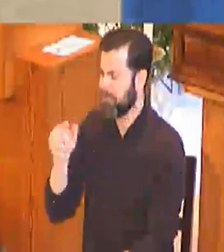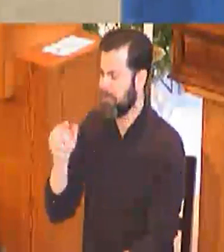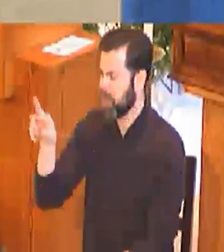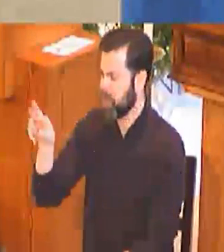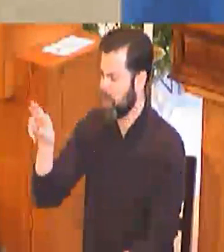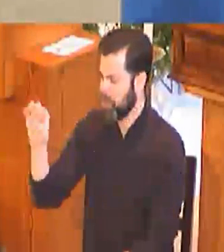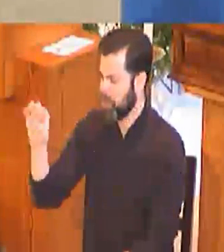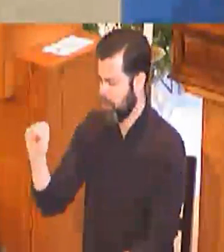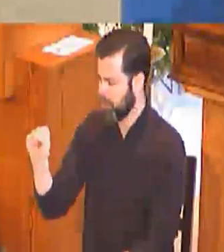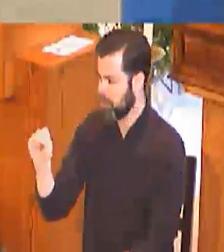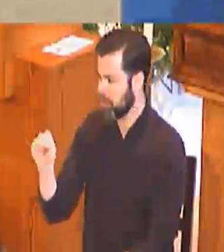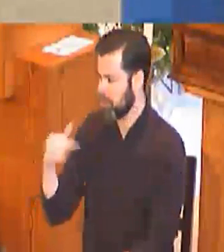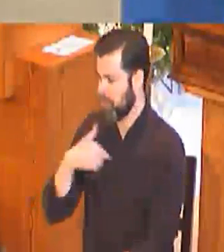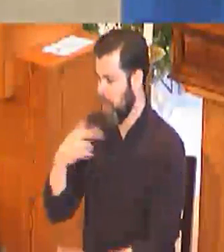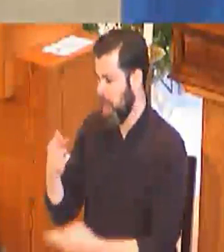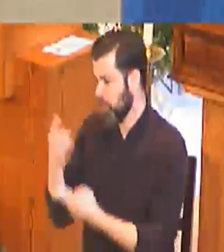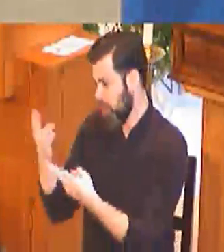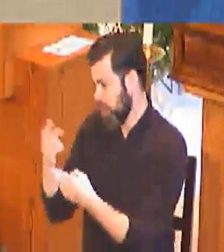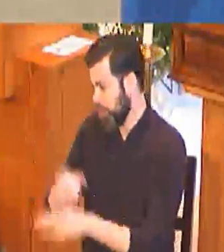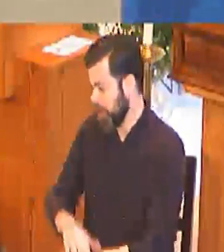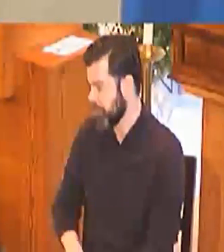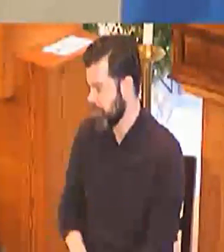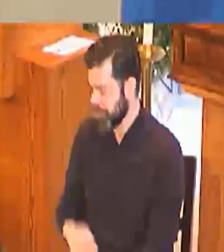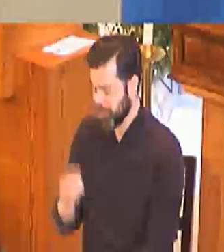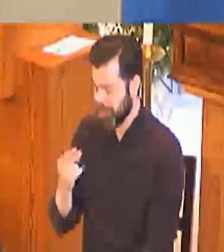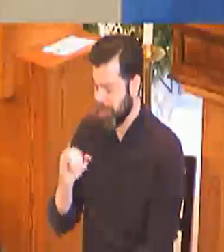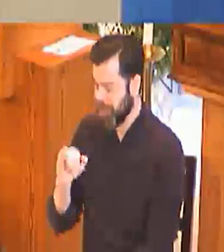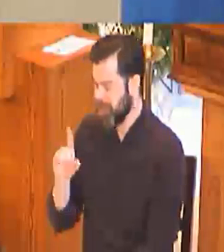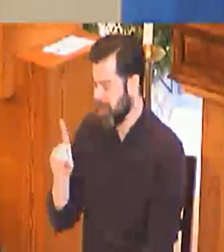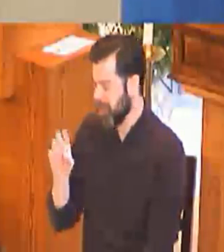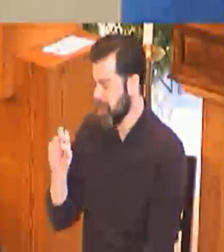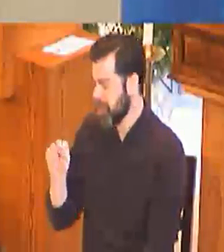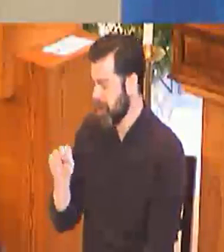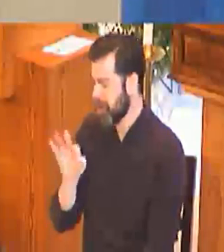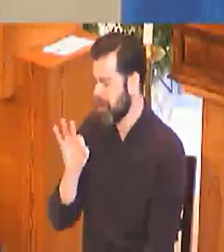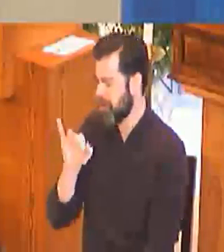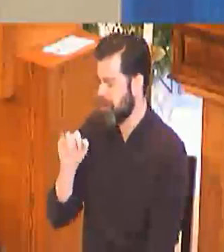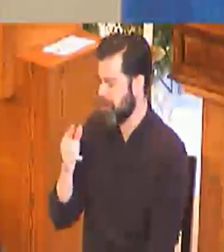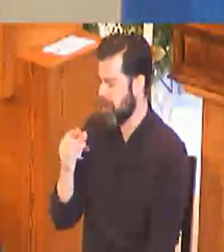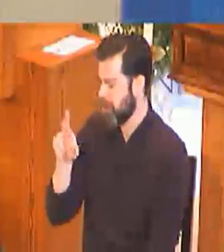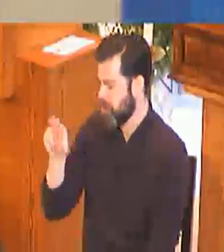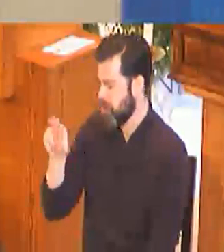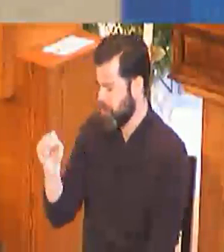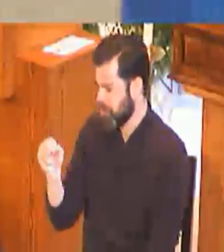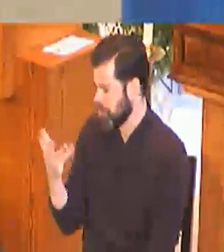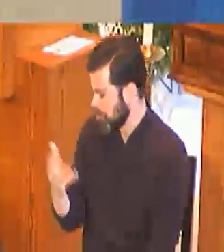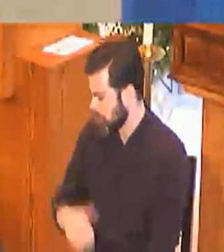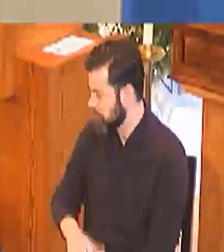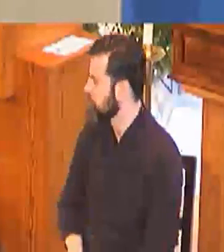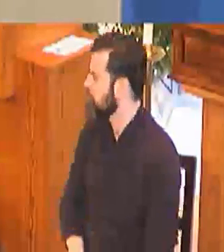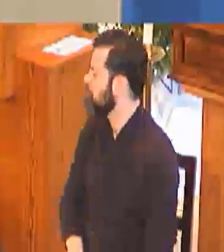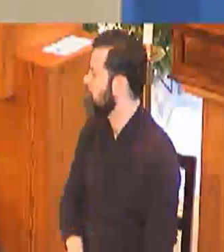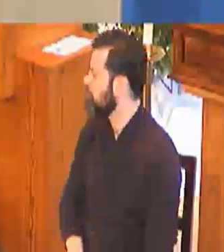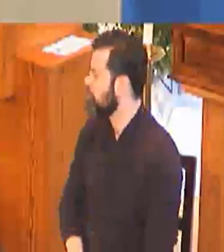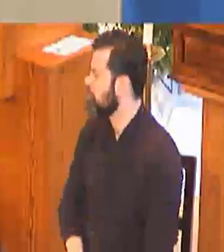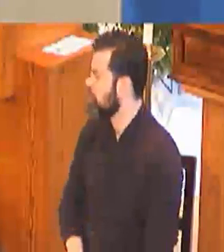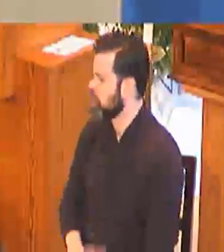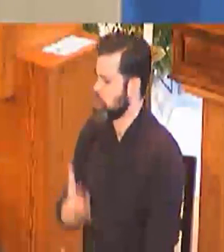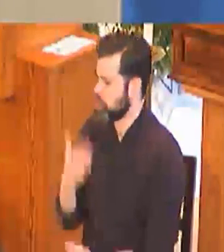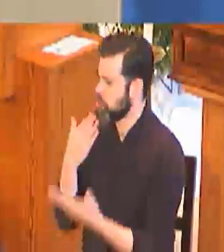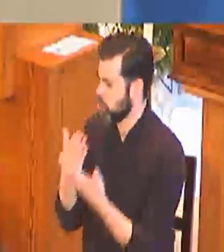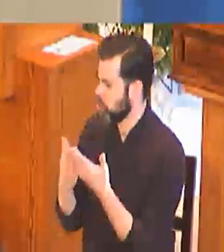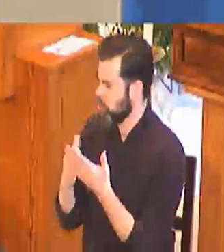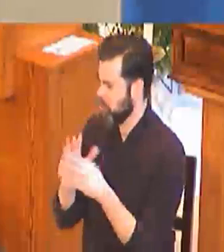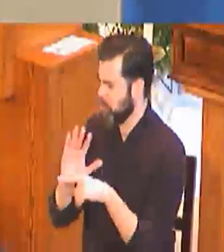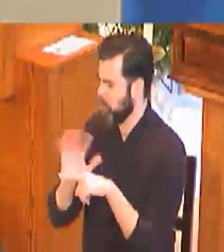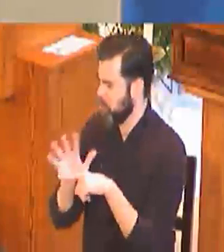my list. If you really are interested in my opinion. But I haven't been able to stop